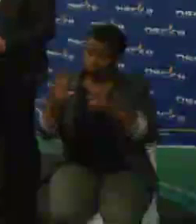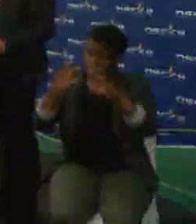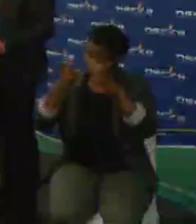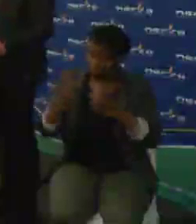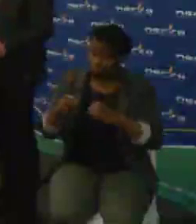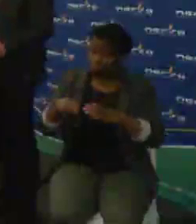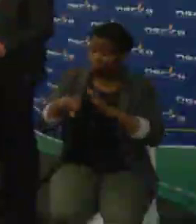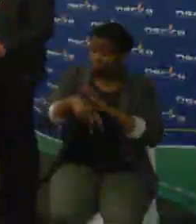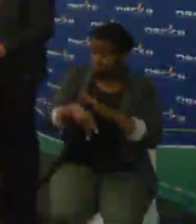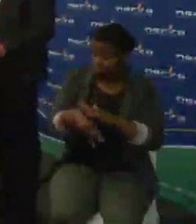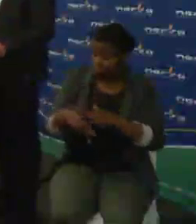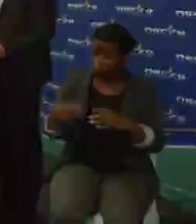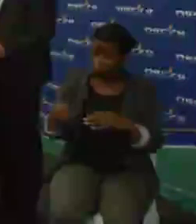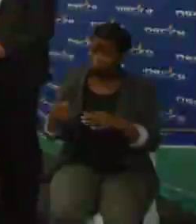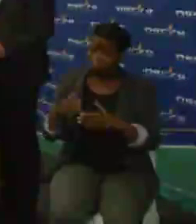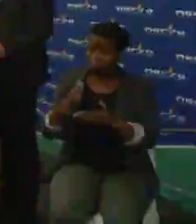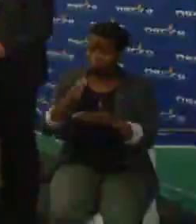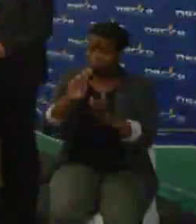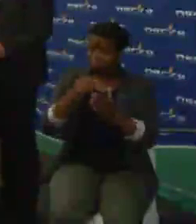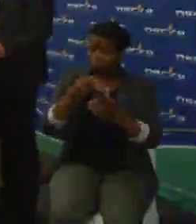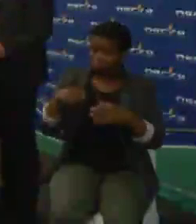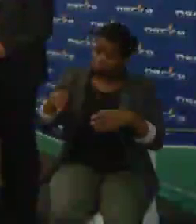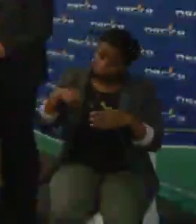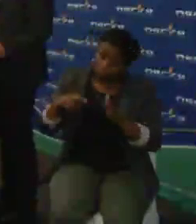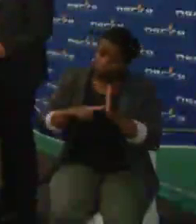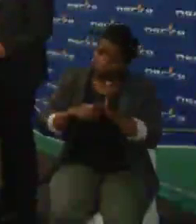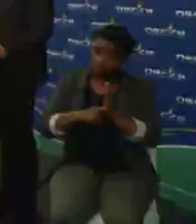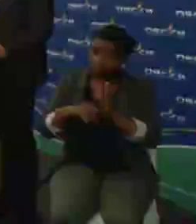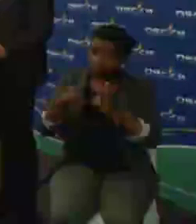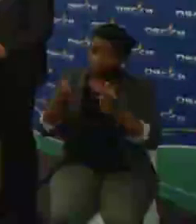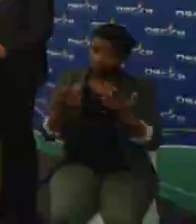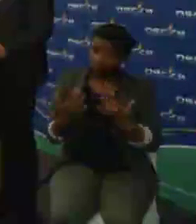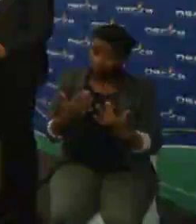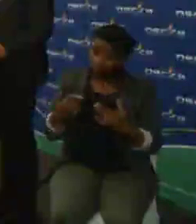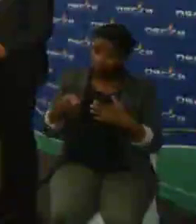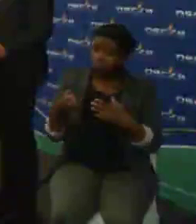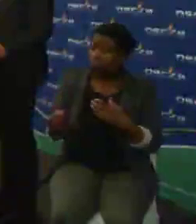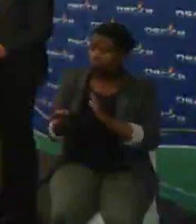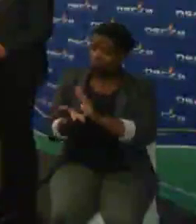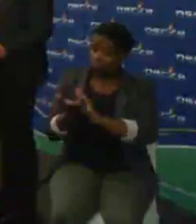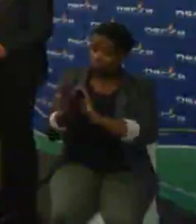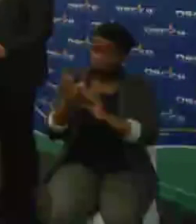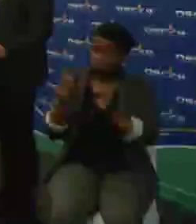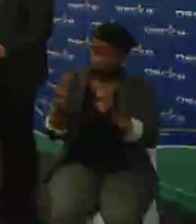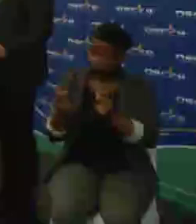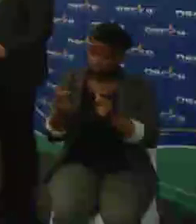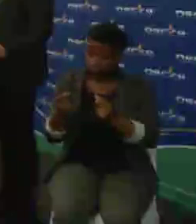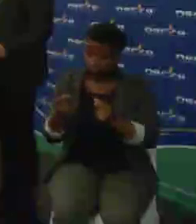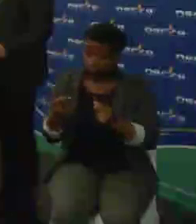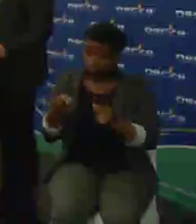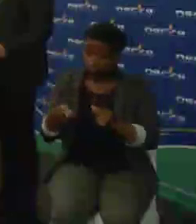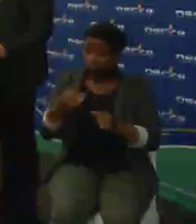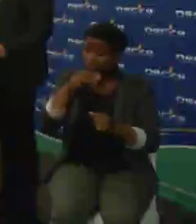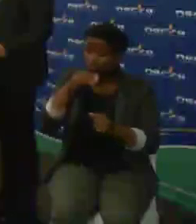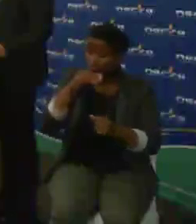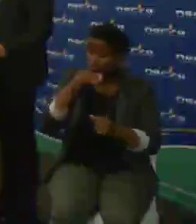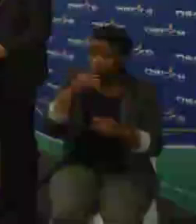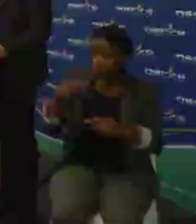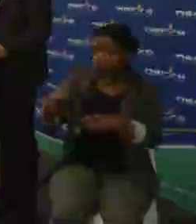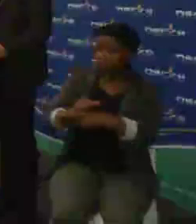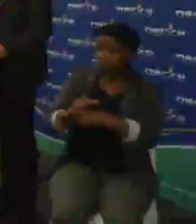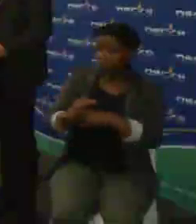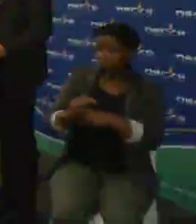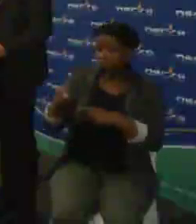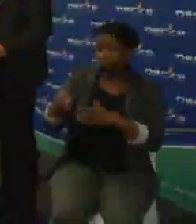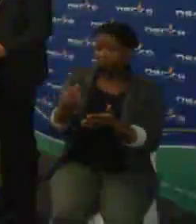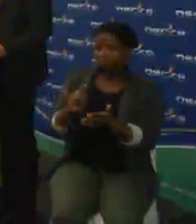Eskom's product. In short then, we expect a greater sensitivity to price increases, and that means, in practice, a more elastic